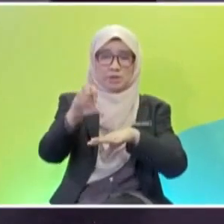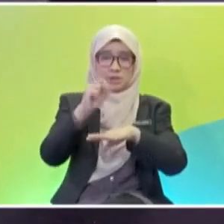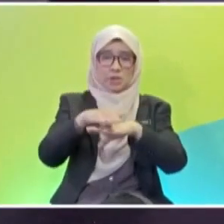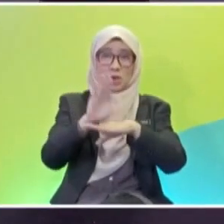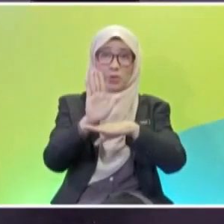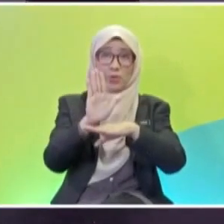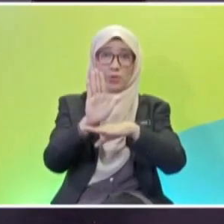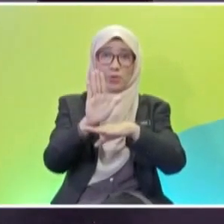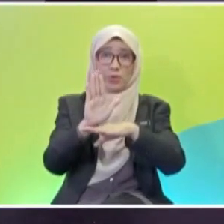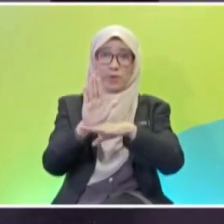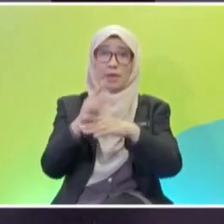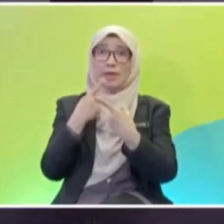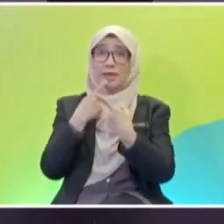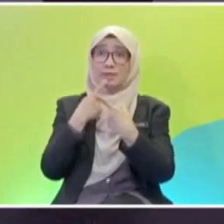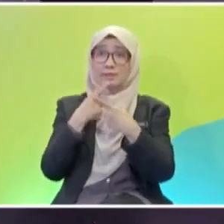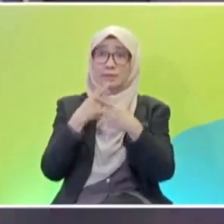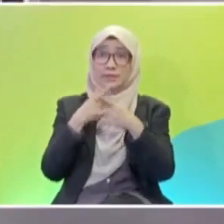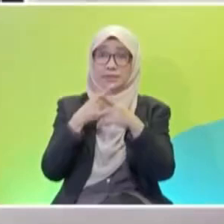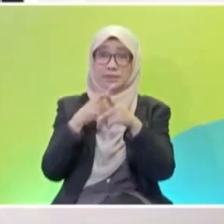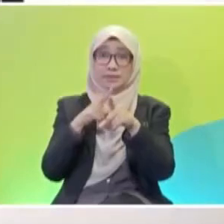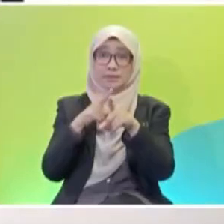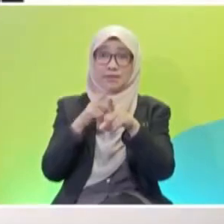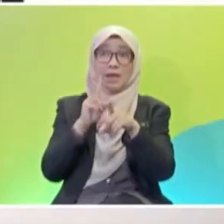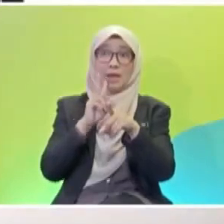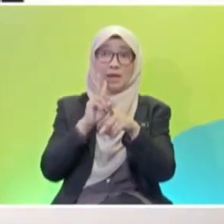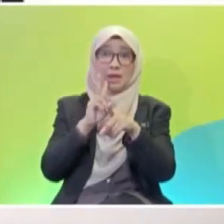Anybody? Vinusha? The answer for